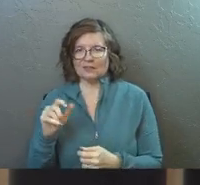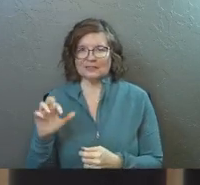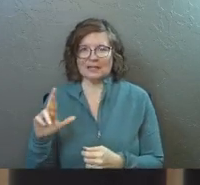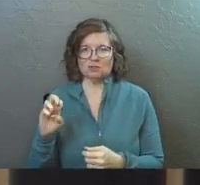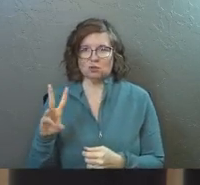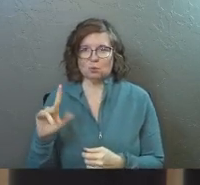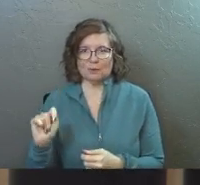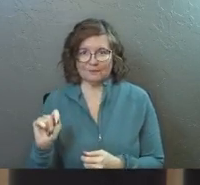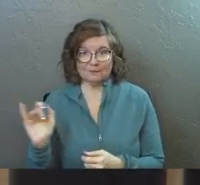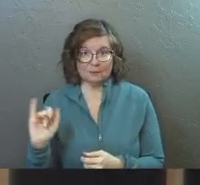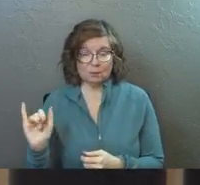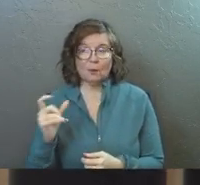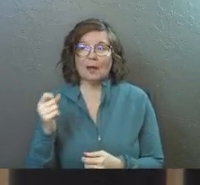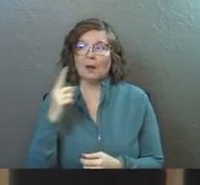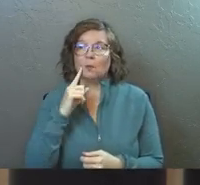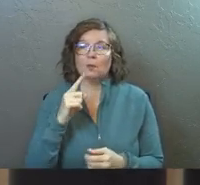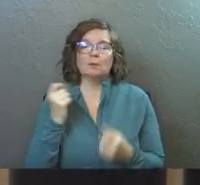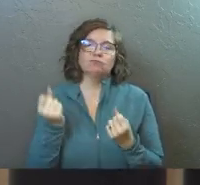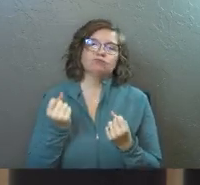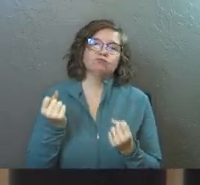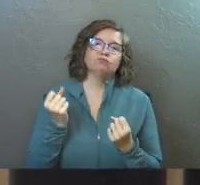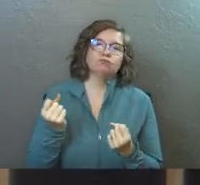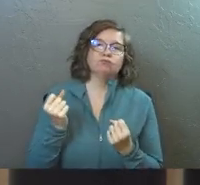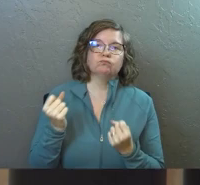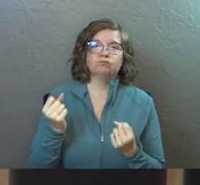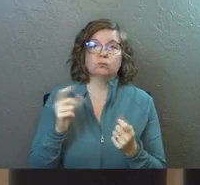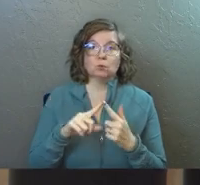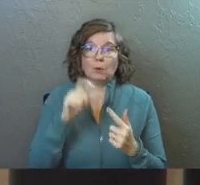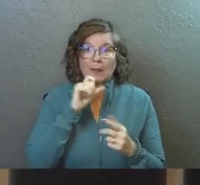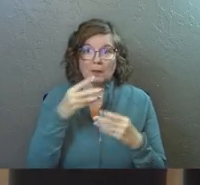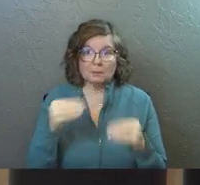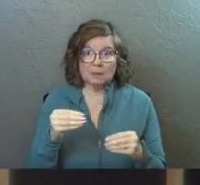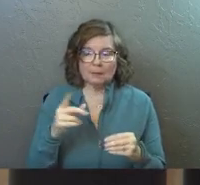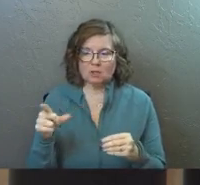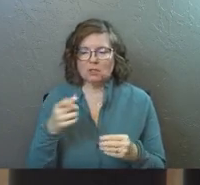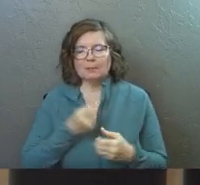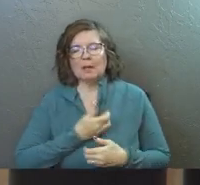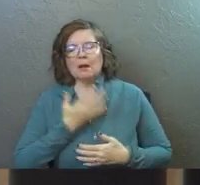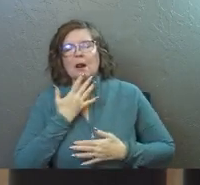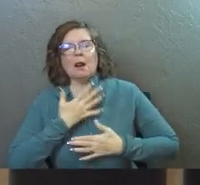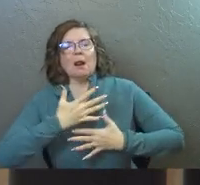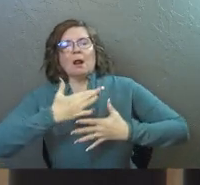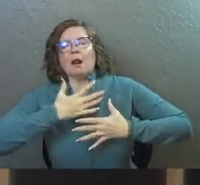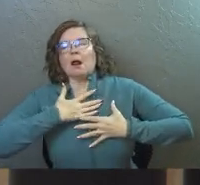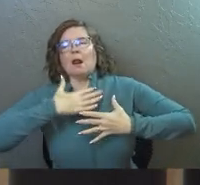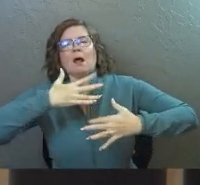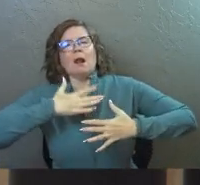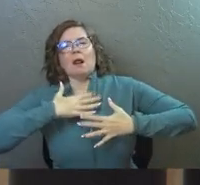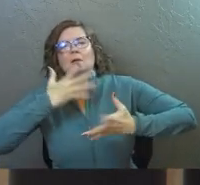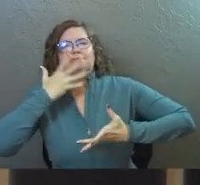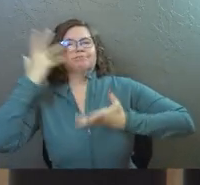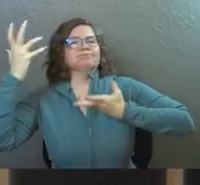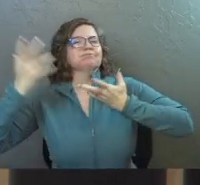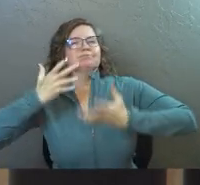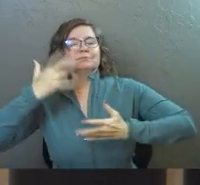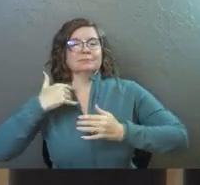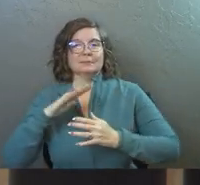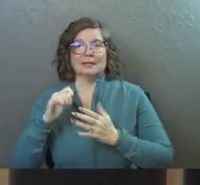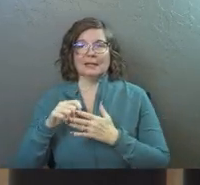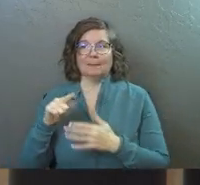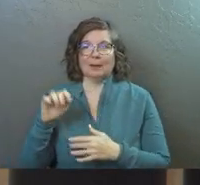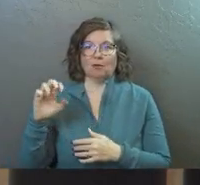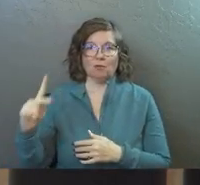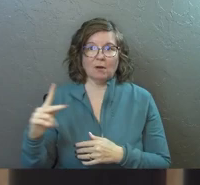in there as well, and we would be driving to Cold Stone Creamery, and she'd just be singing along at the top of her lungs in the cab